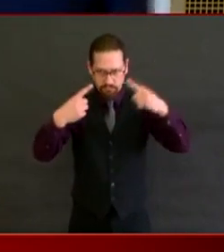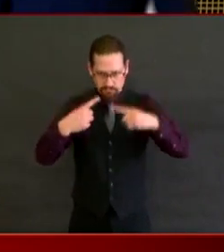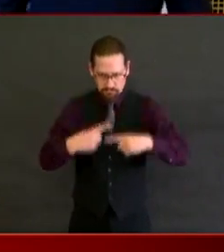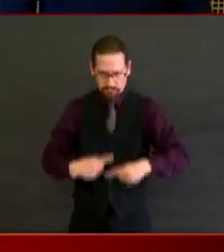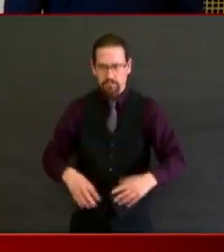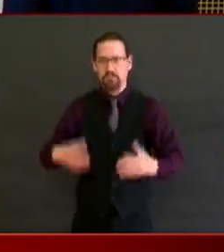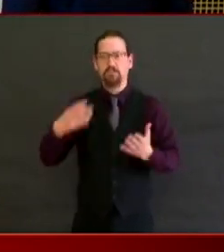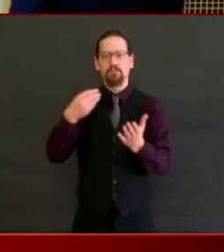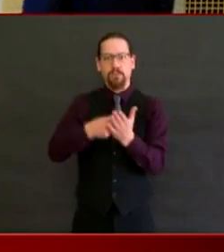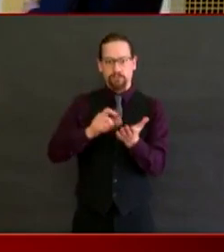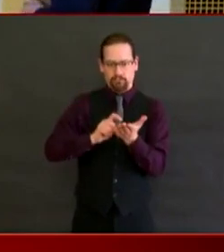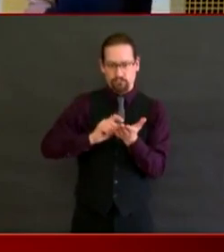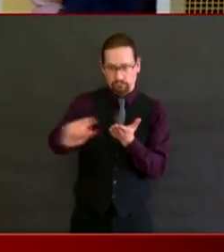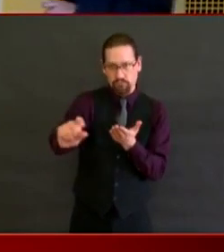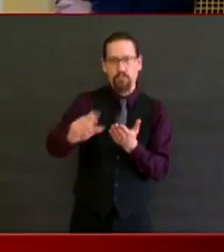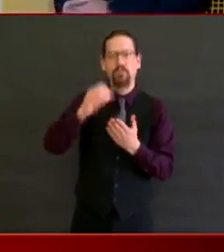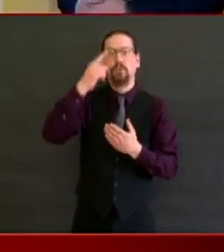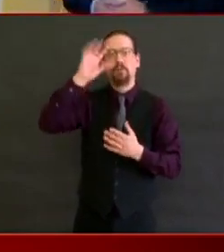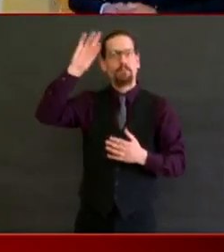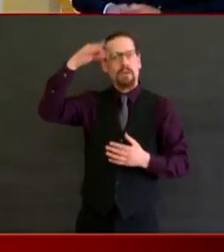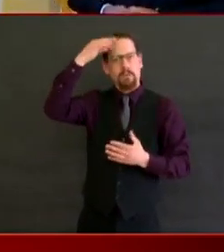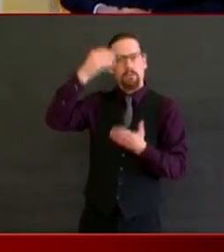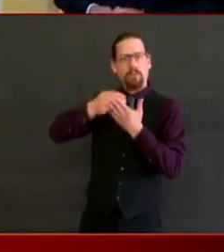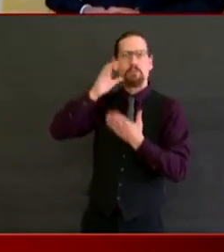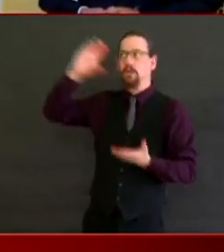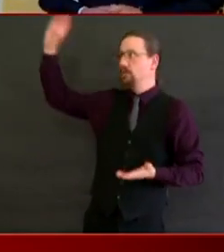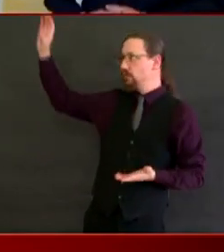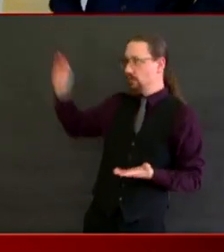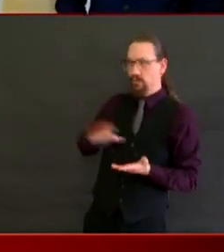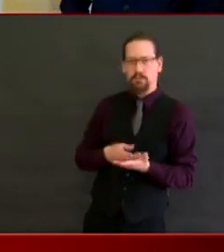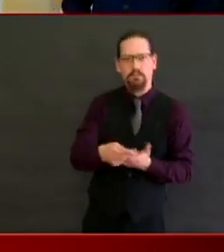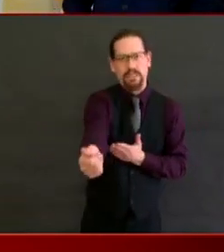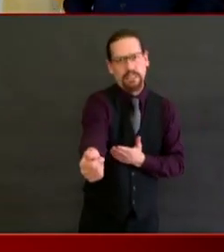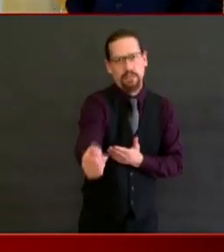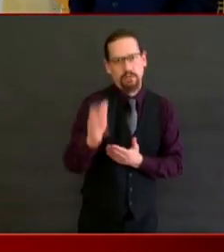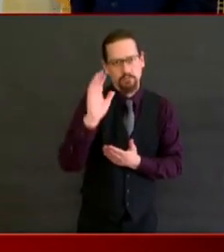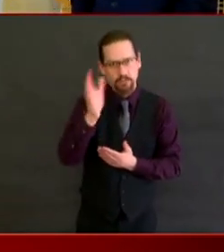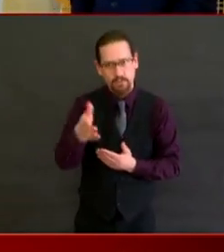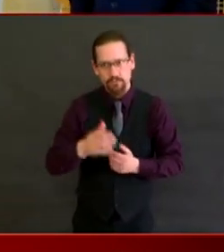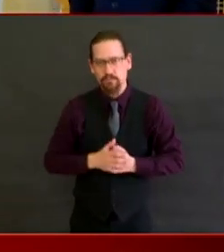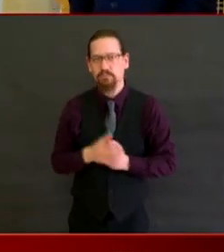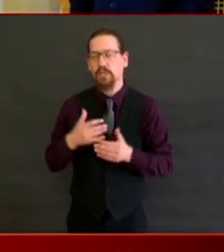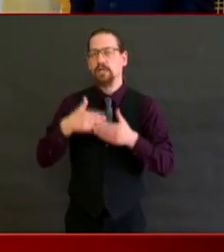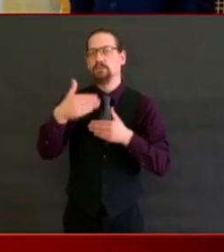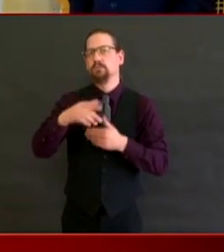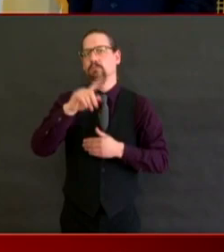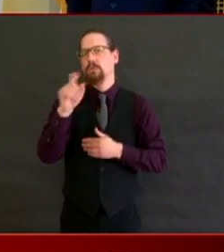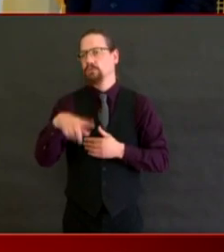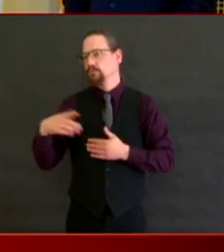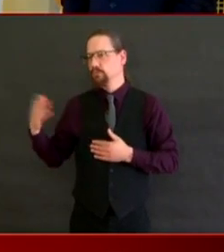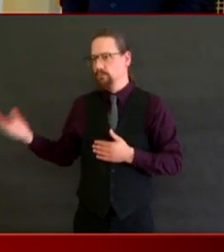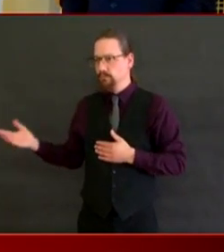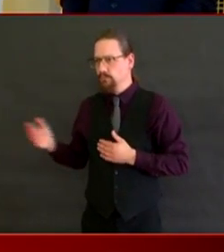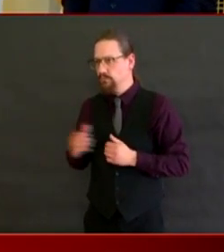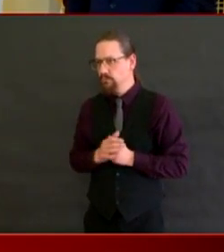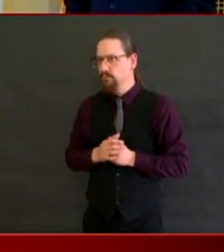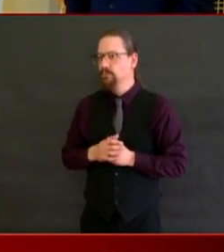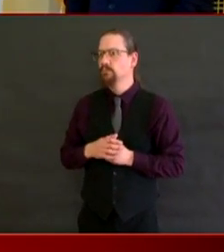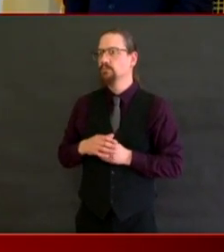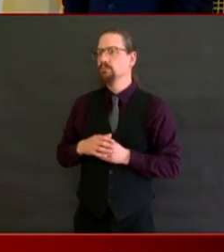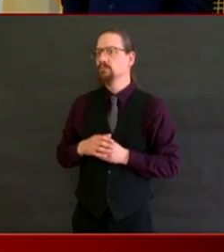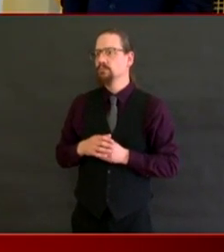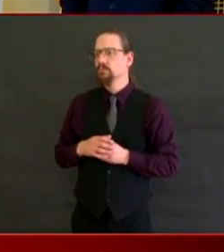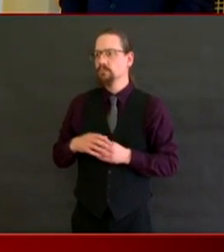Governor, the next question is from John DePietro. When did you learn the Patriots plane would deliver 100,000 masks to Rhode Island? Does the state